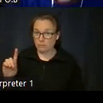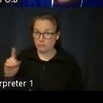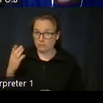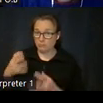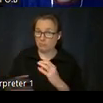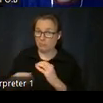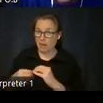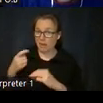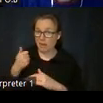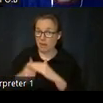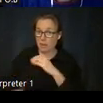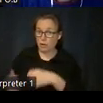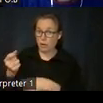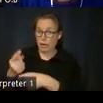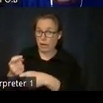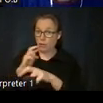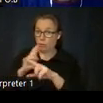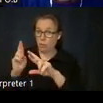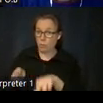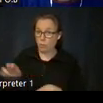well, Christian?